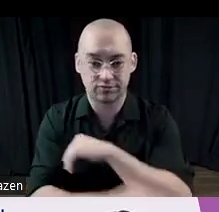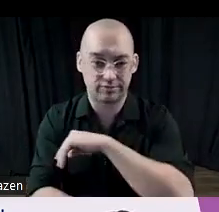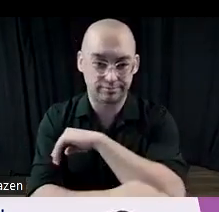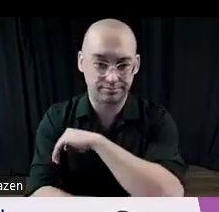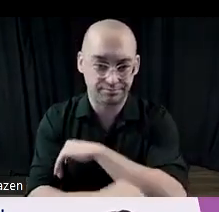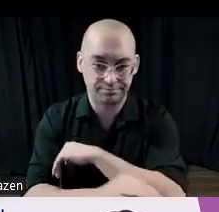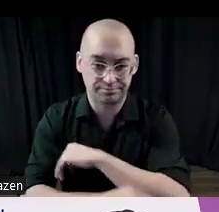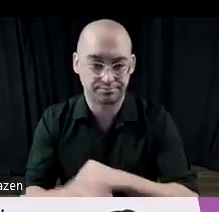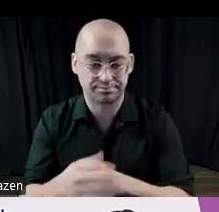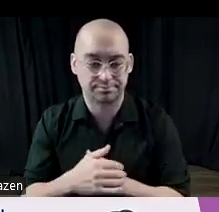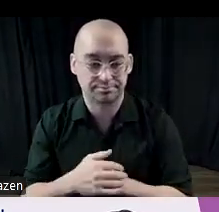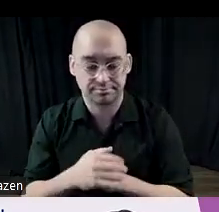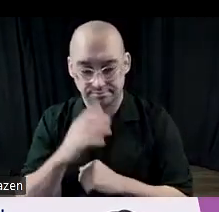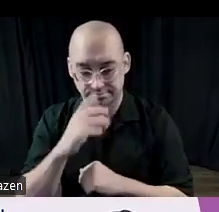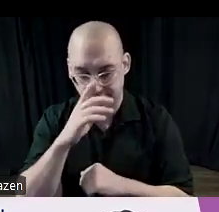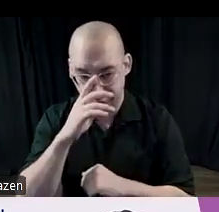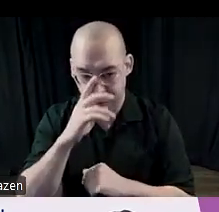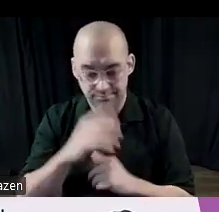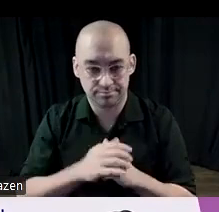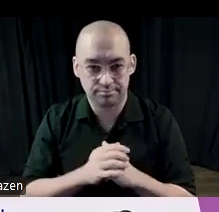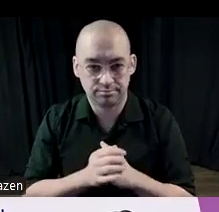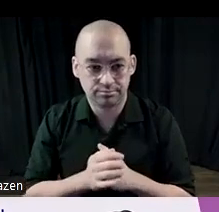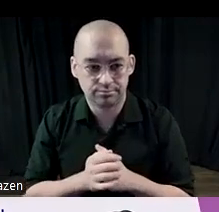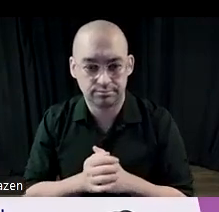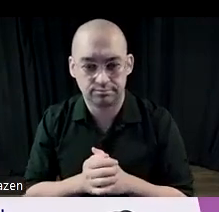Next slide, please.